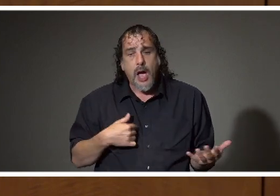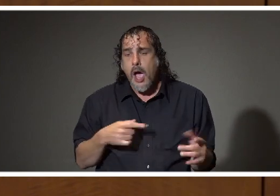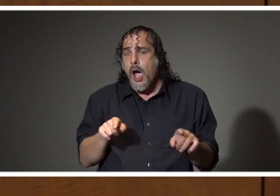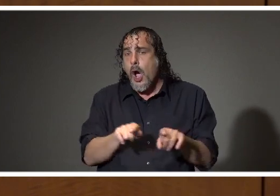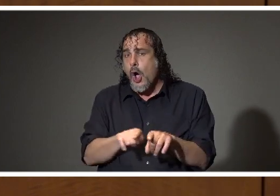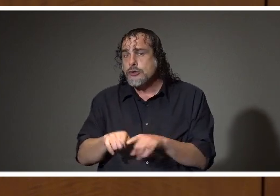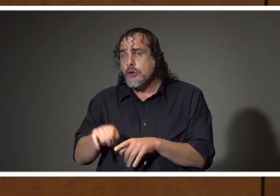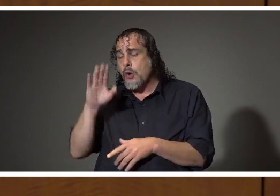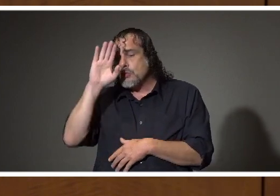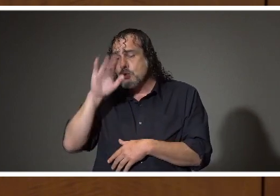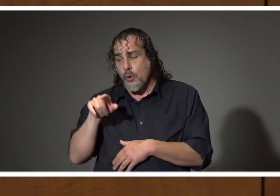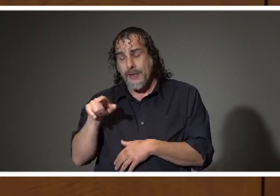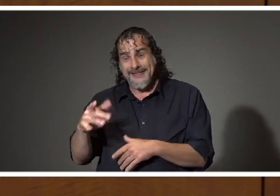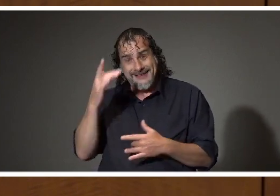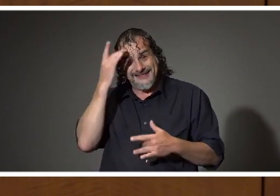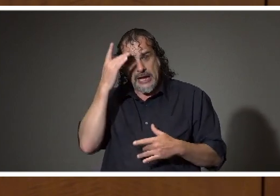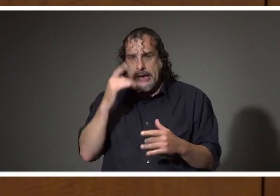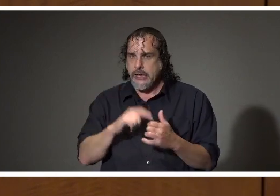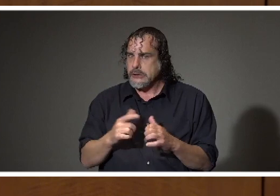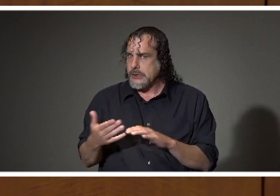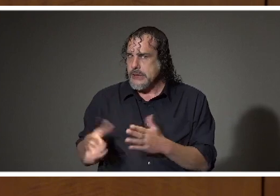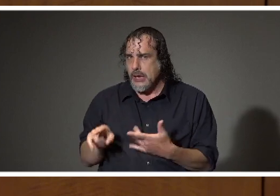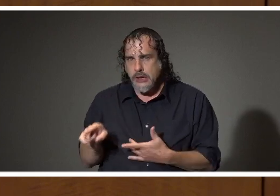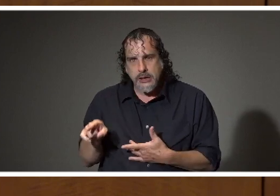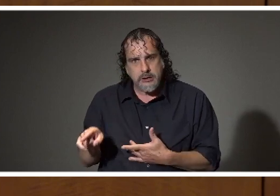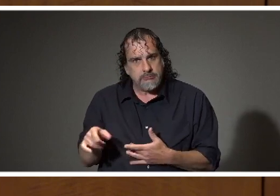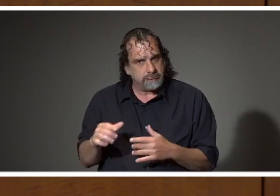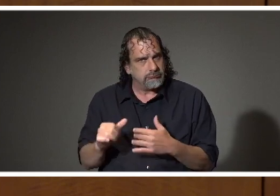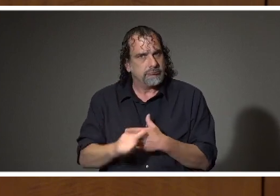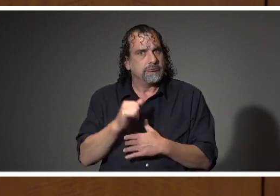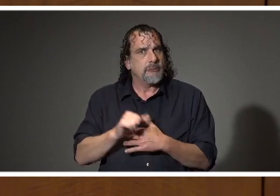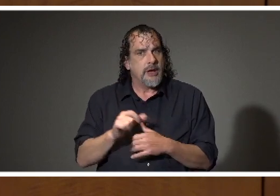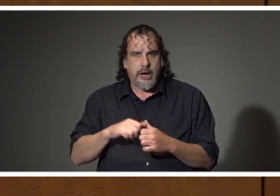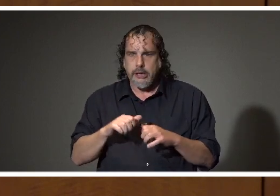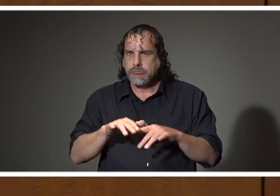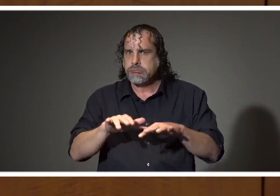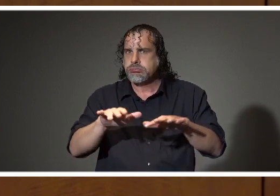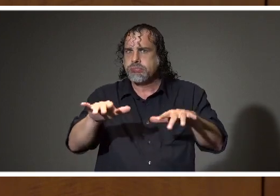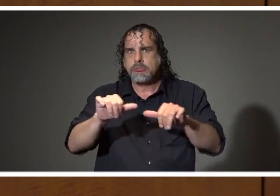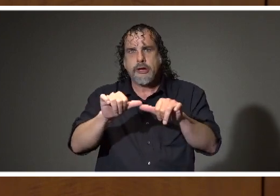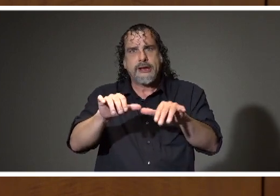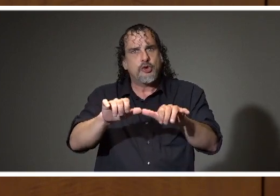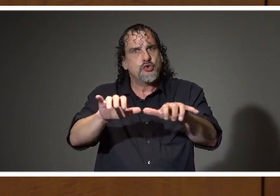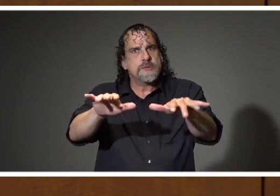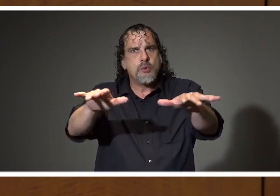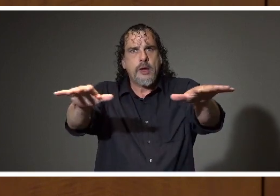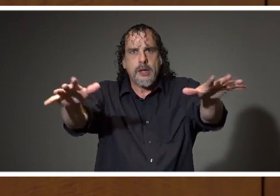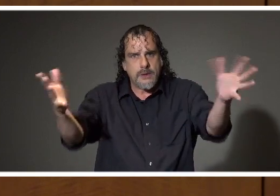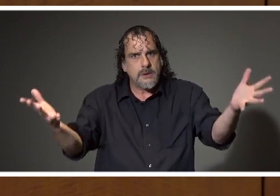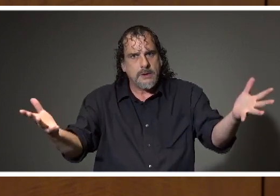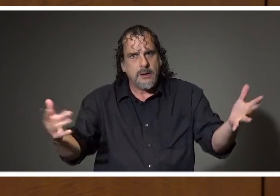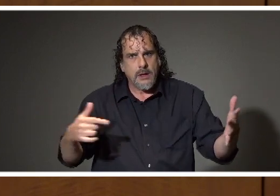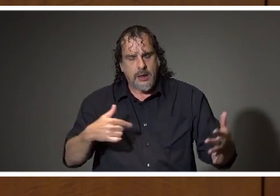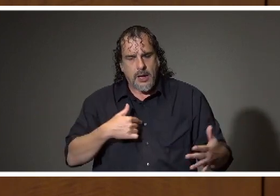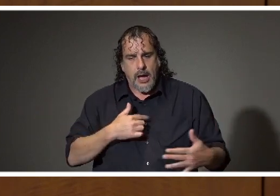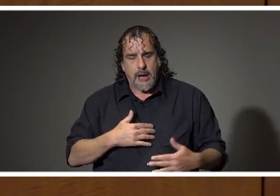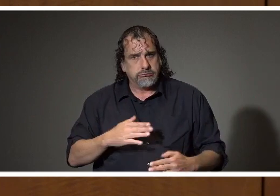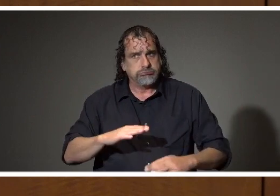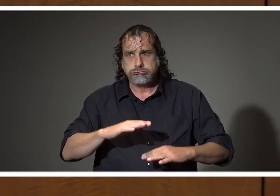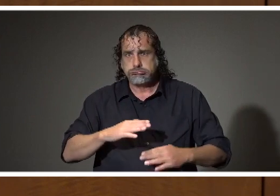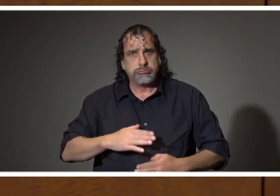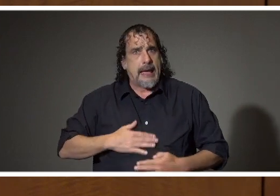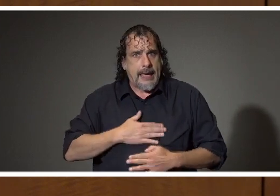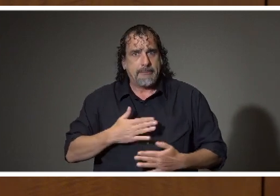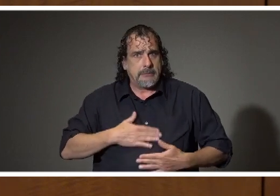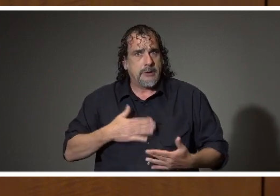is deadly. It is spreading, and it continues to spread. I am pleased, as I said yesterday, that our